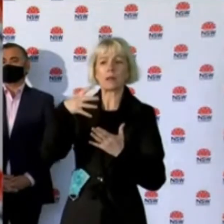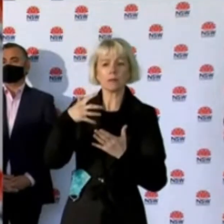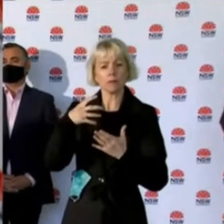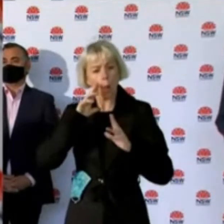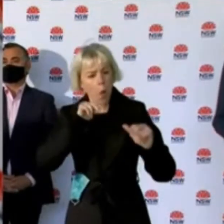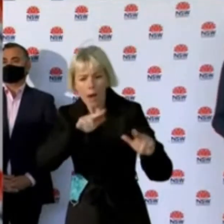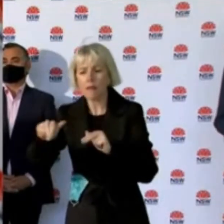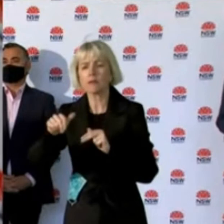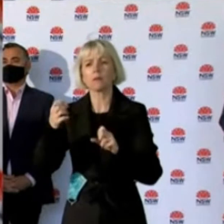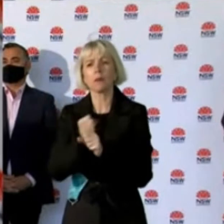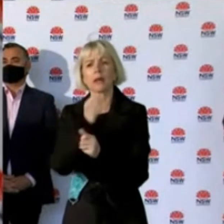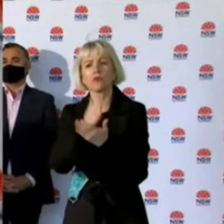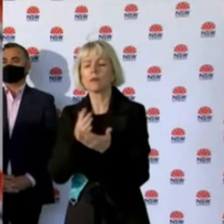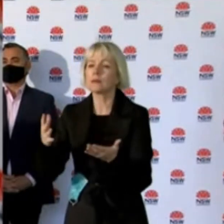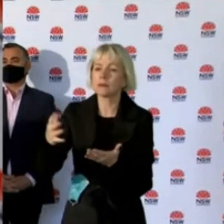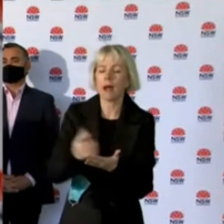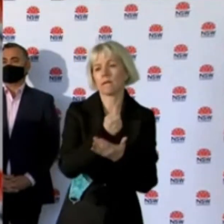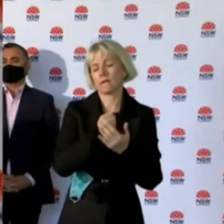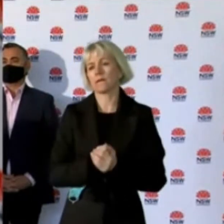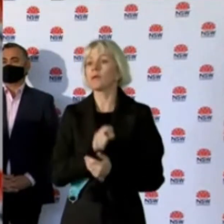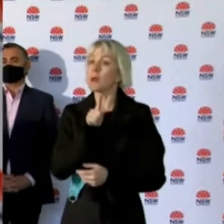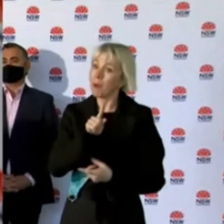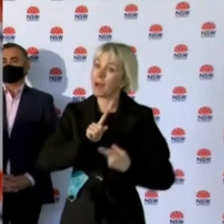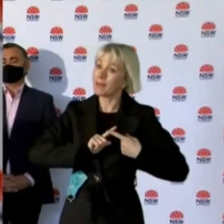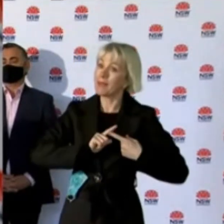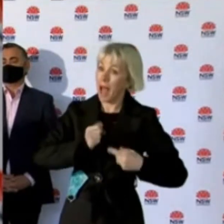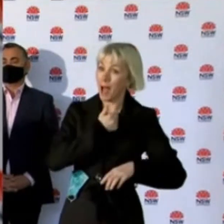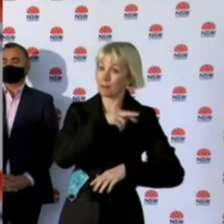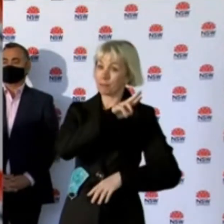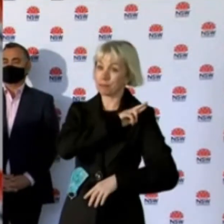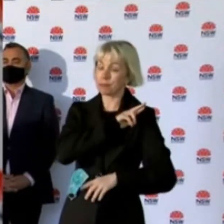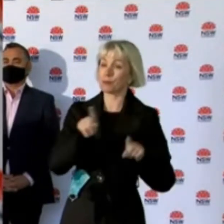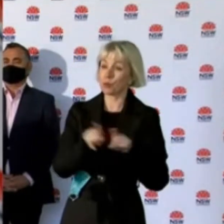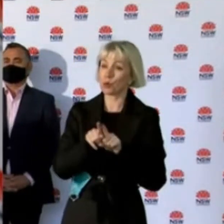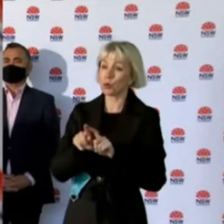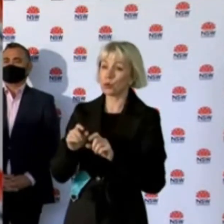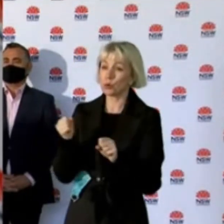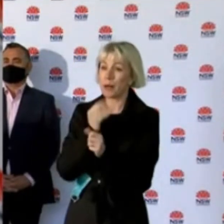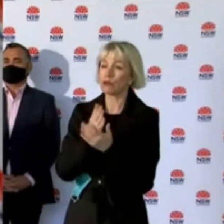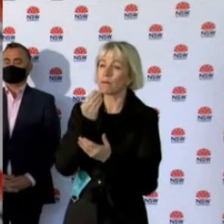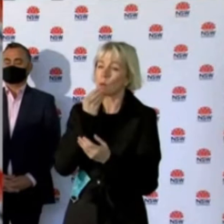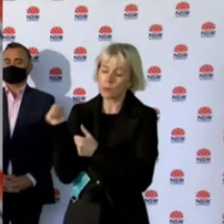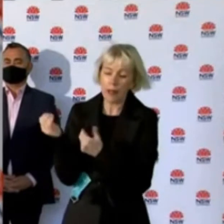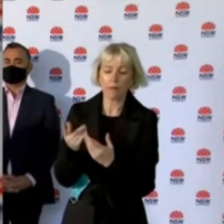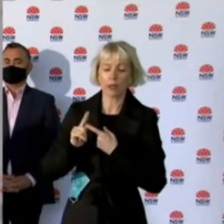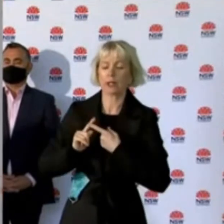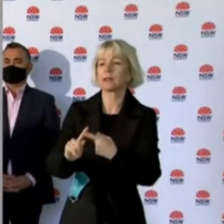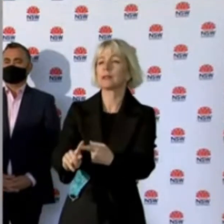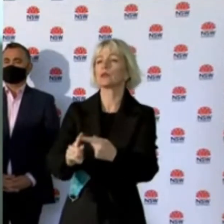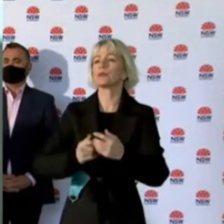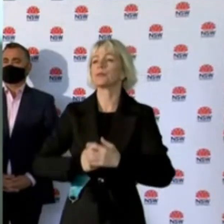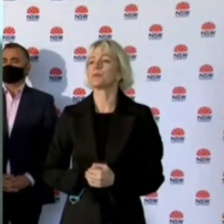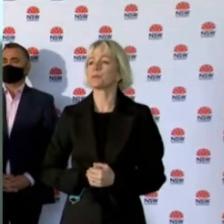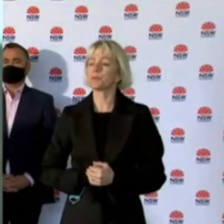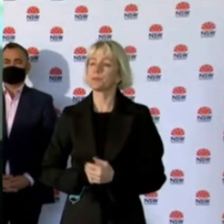that everybody who needs to get food and services around our state is able to do so. Can I ask you about the construction industry, please? Thank you, Premier. Can I